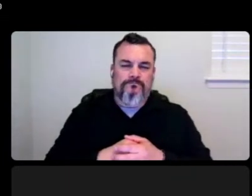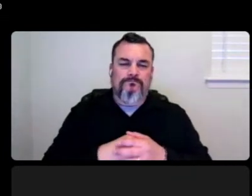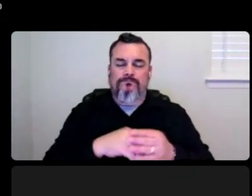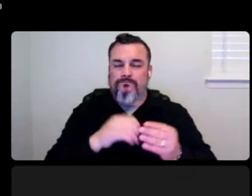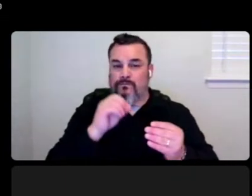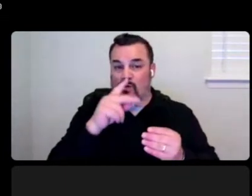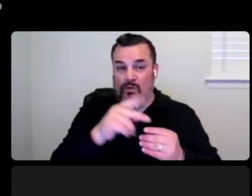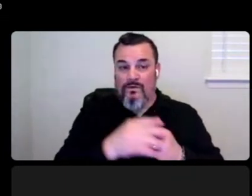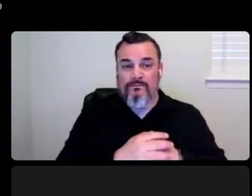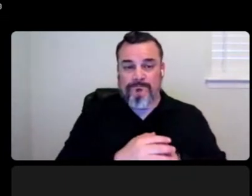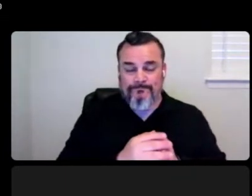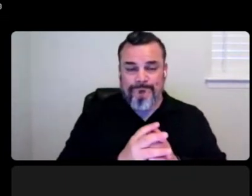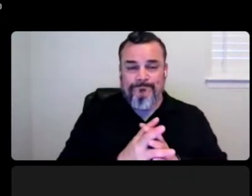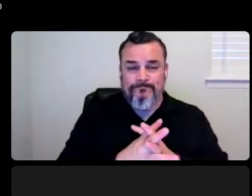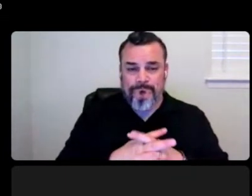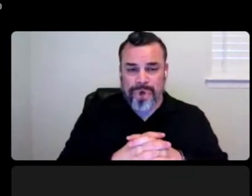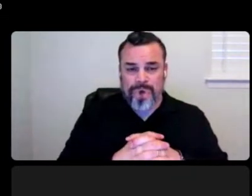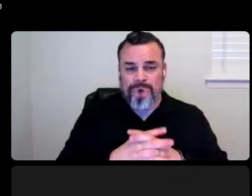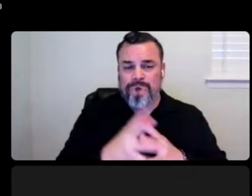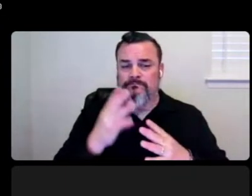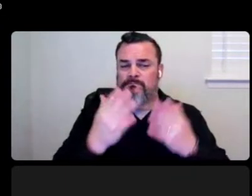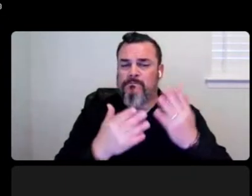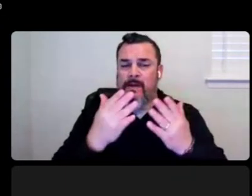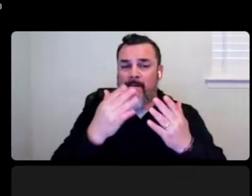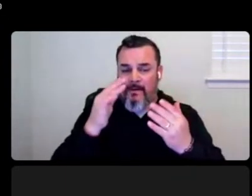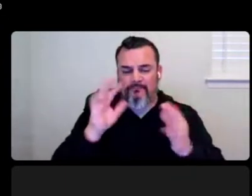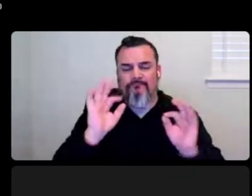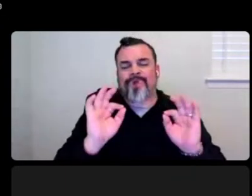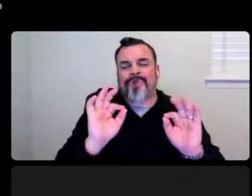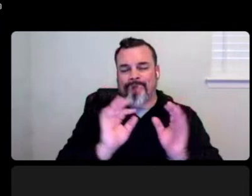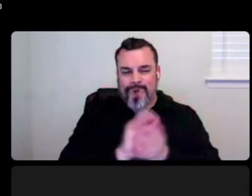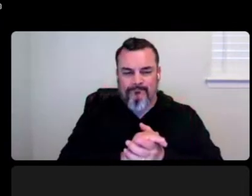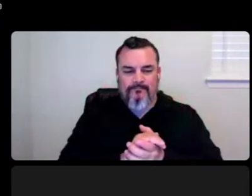Okay. Maybe that thing at the top. There we go.